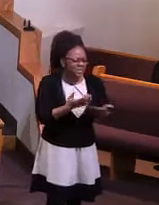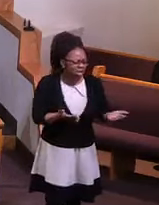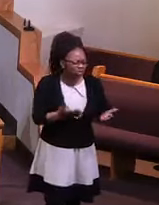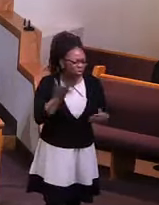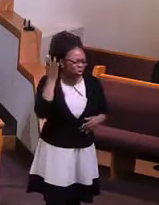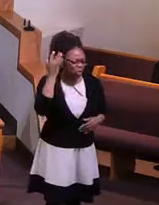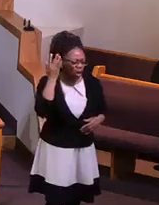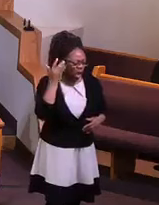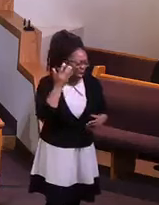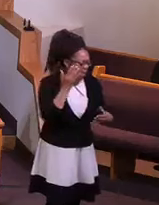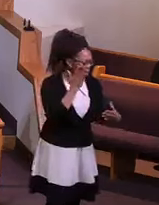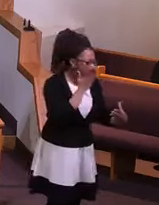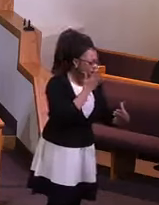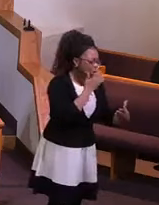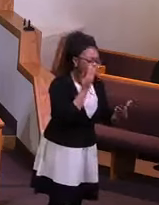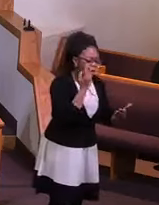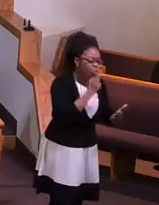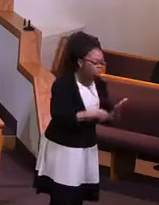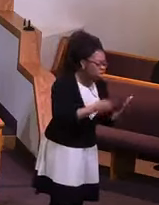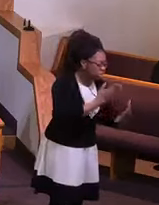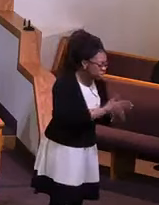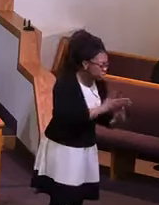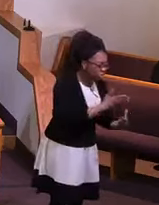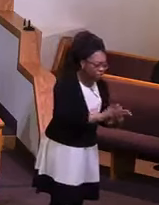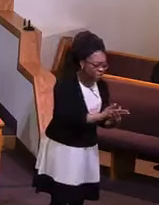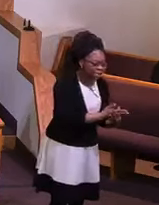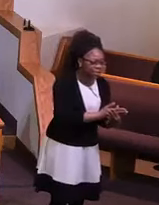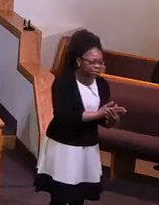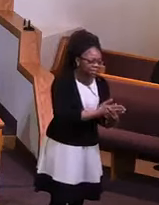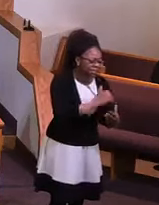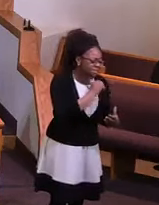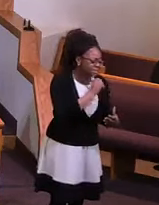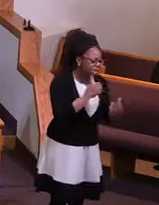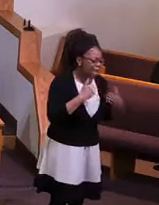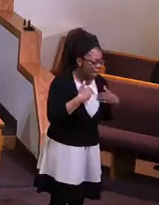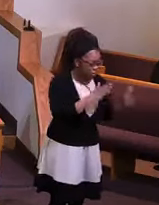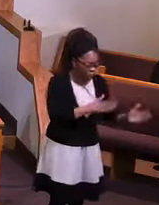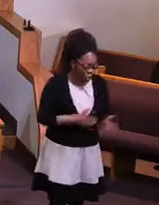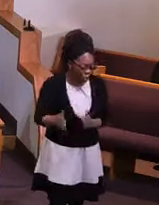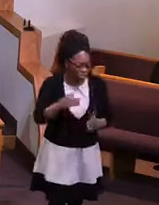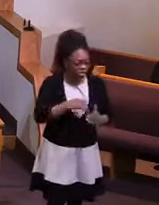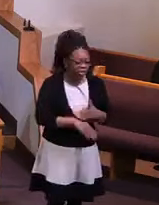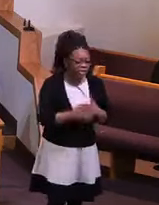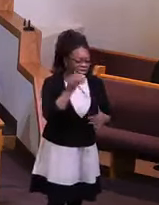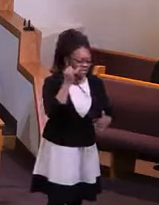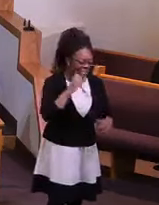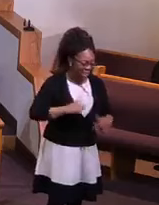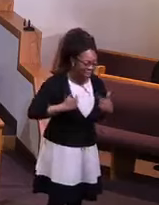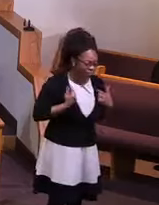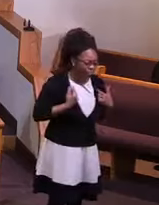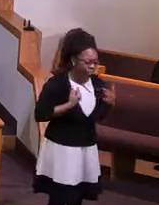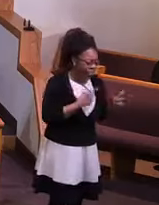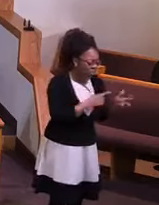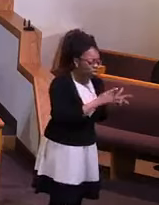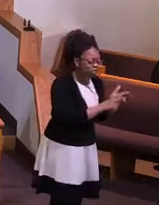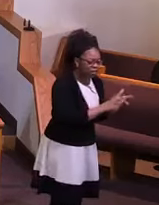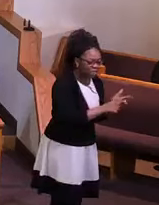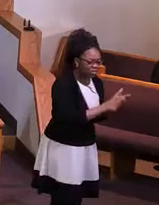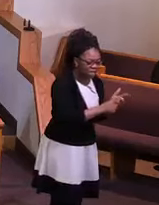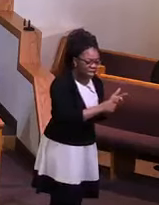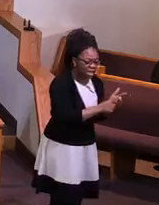is causing so much disorder in his life. Well, the final sign of this disturbed brother was who lived in